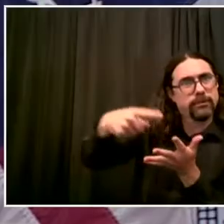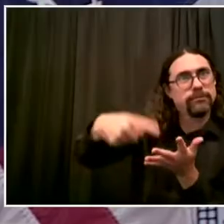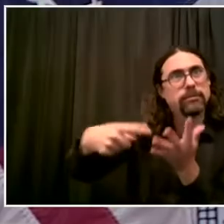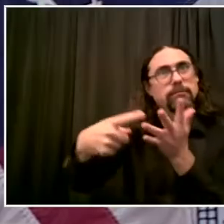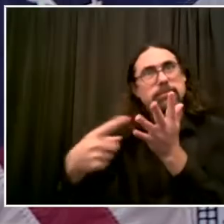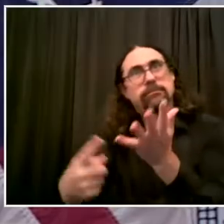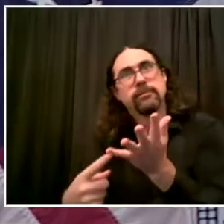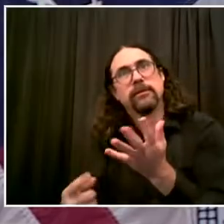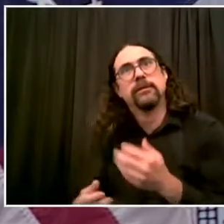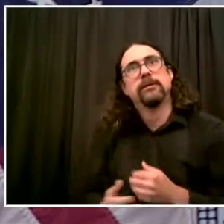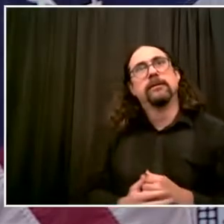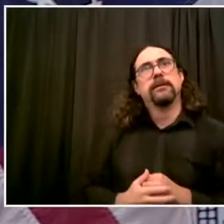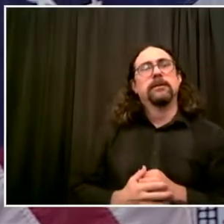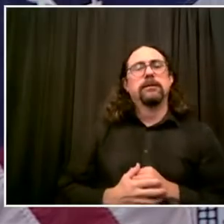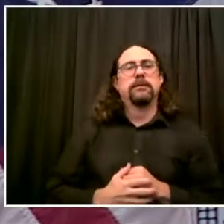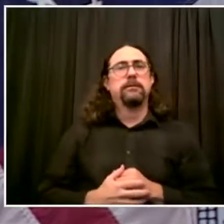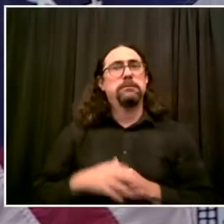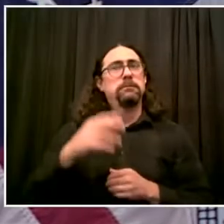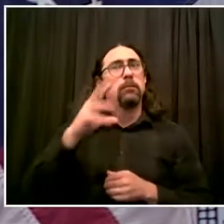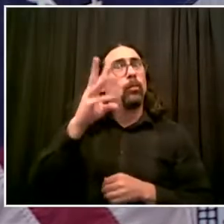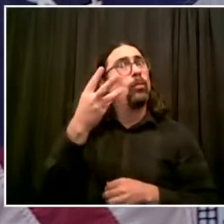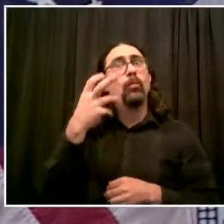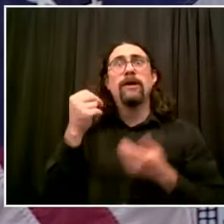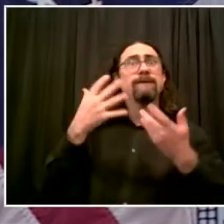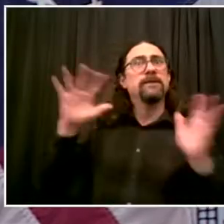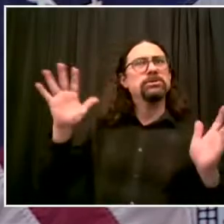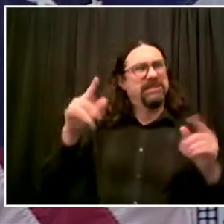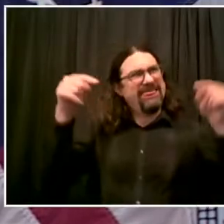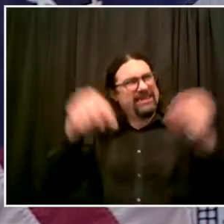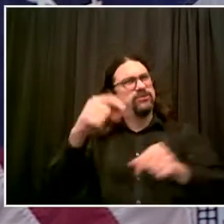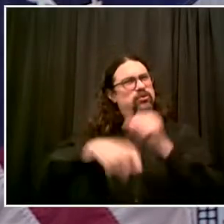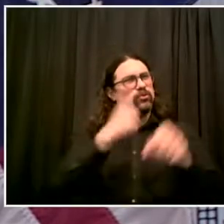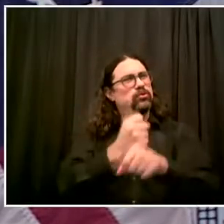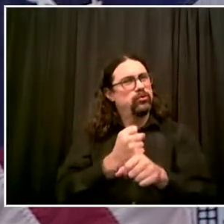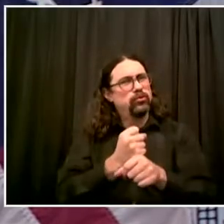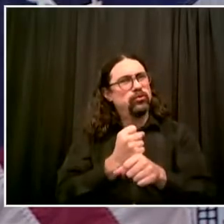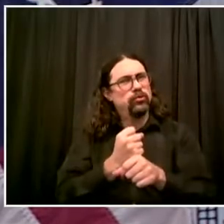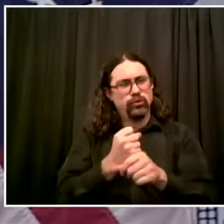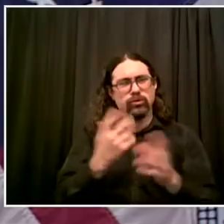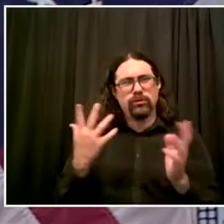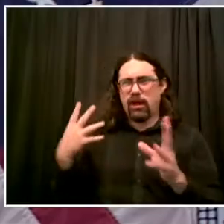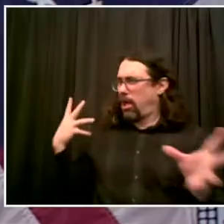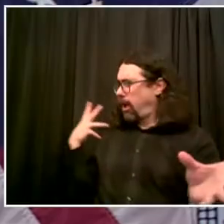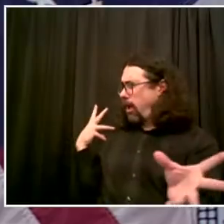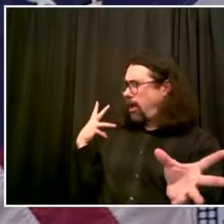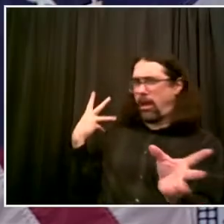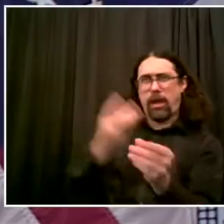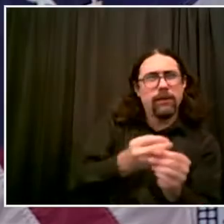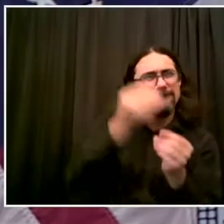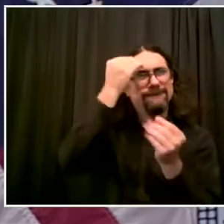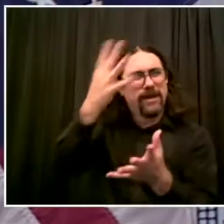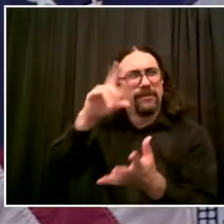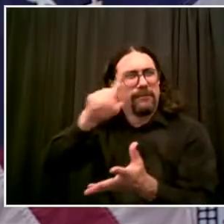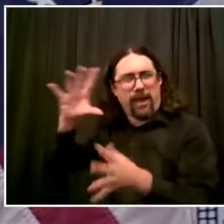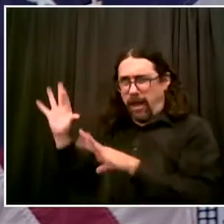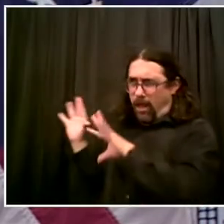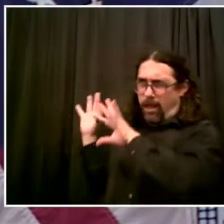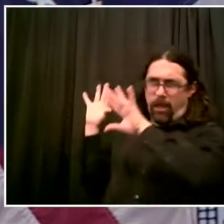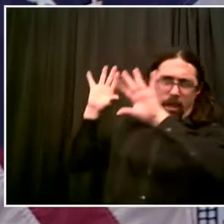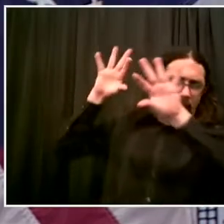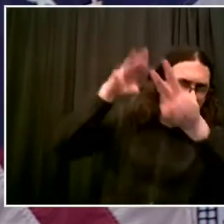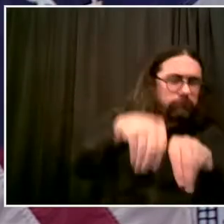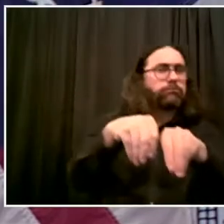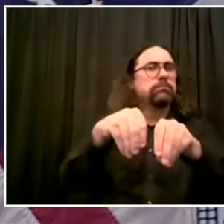information out. There are still elements that would be redacted as a matter of security, and I want to make that clear. As far as everything